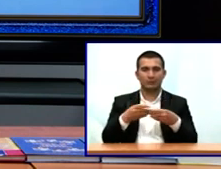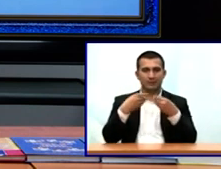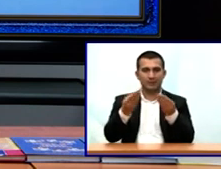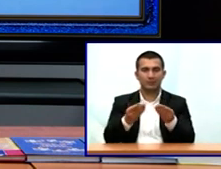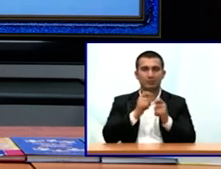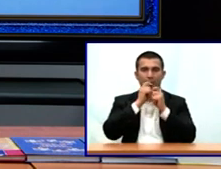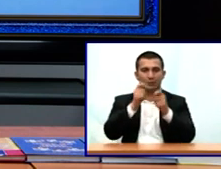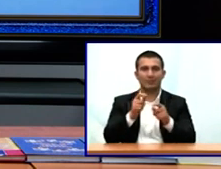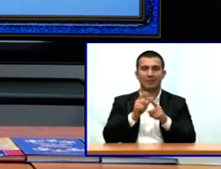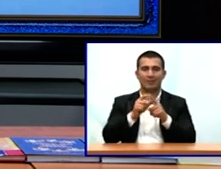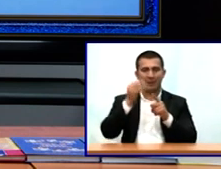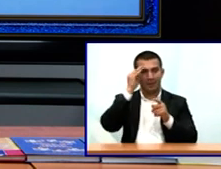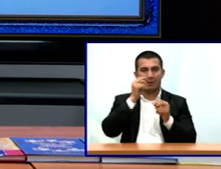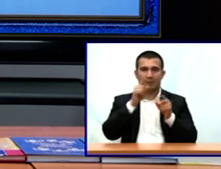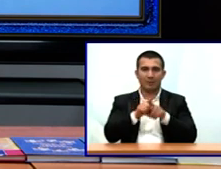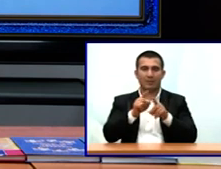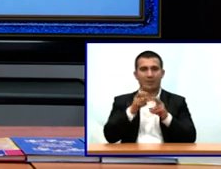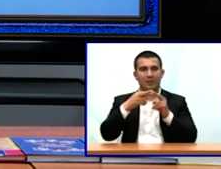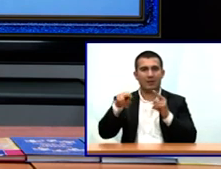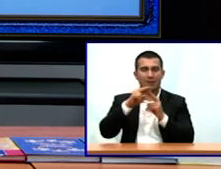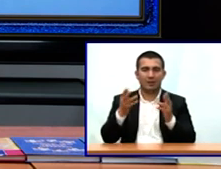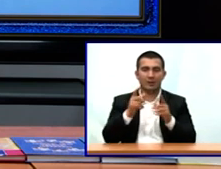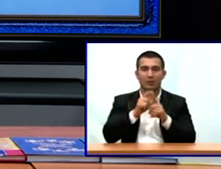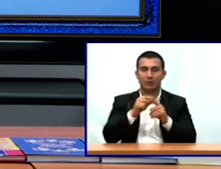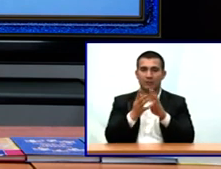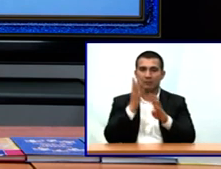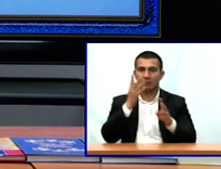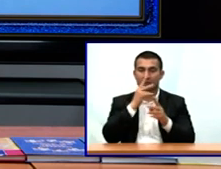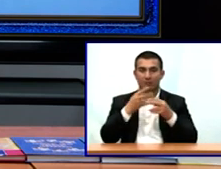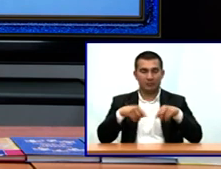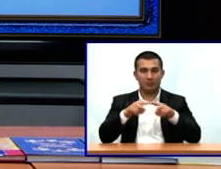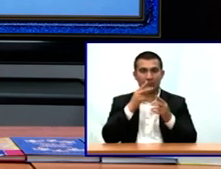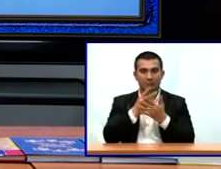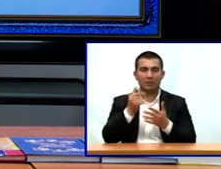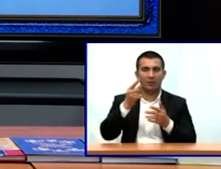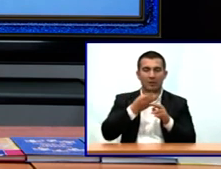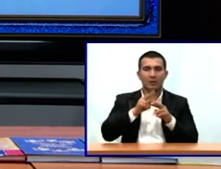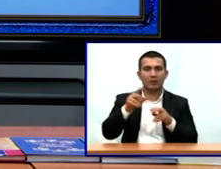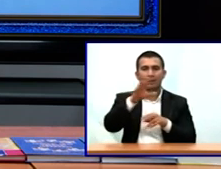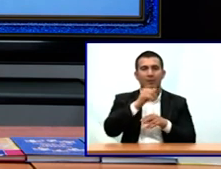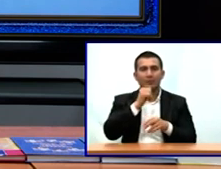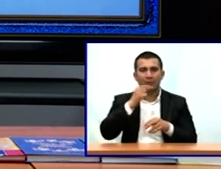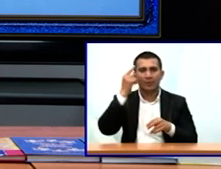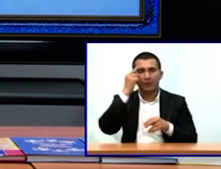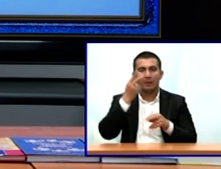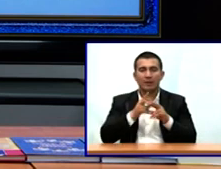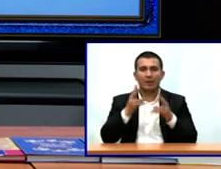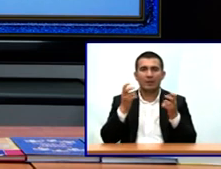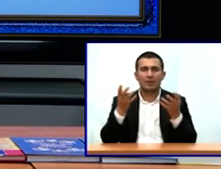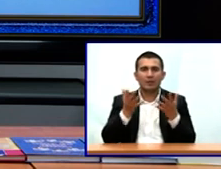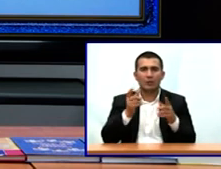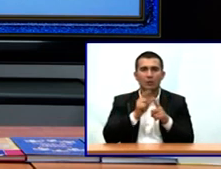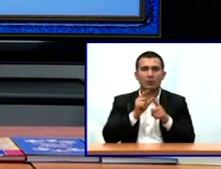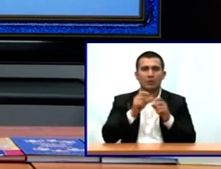bilan ma'nodosh so'zlar qatorini tuzdik. Xo'sh, o'ylab ko'ringchi. Mana shu so'zlardan qaysi birini